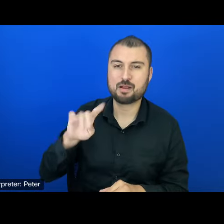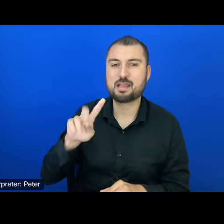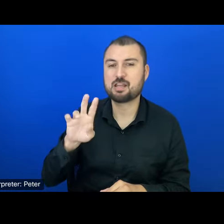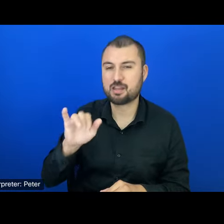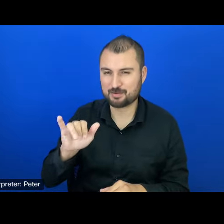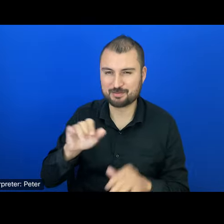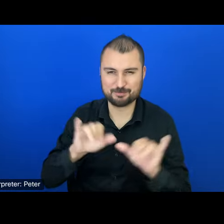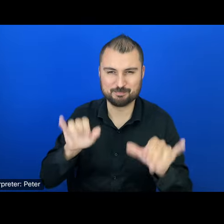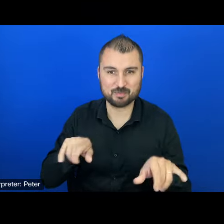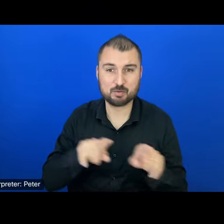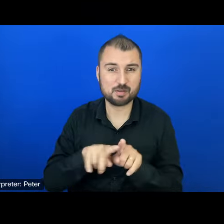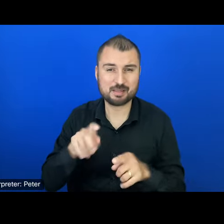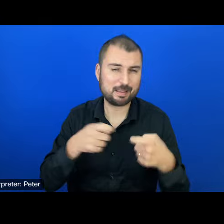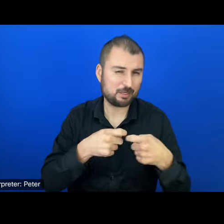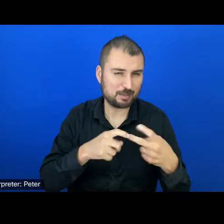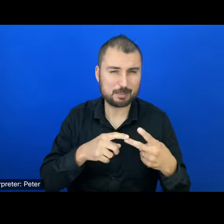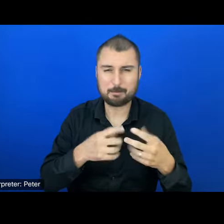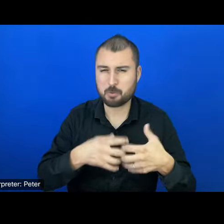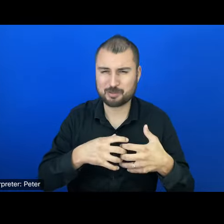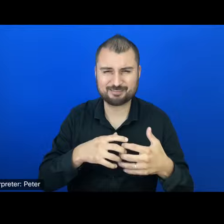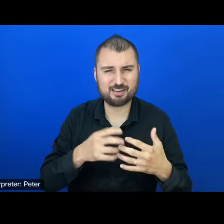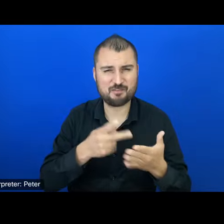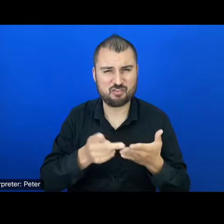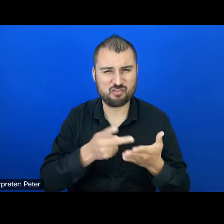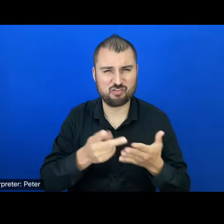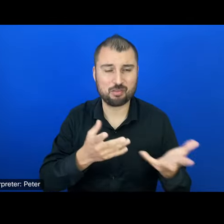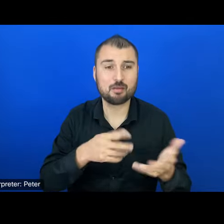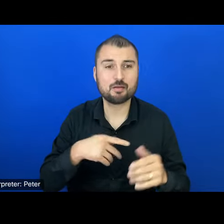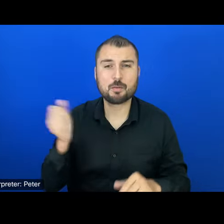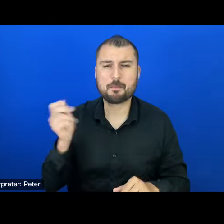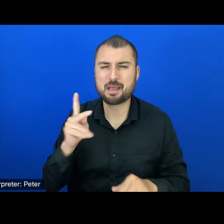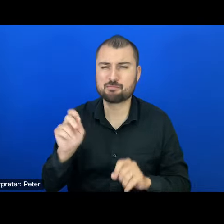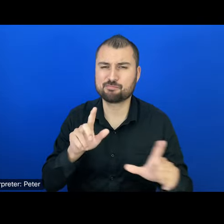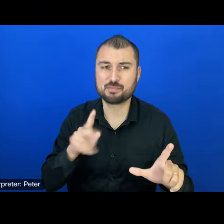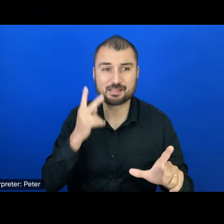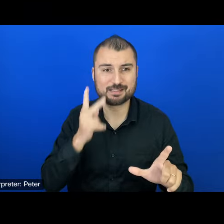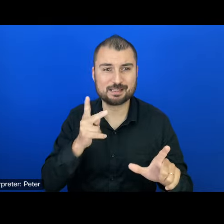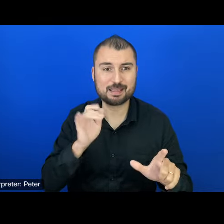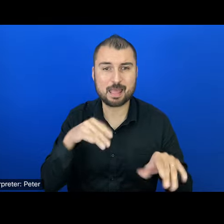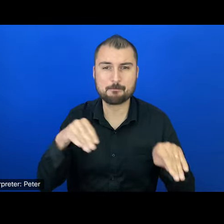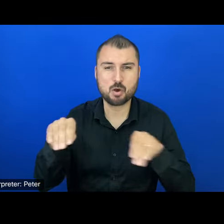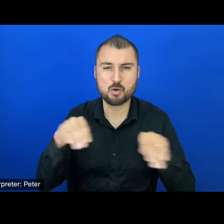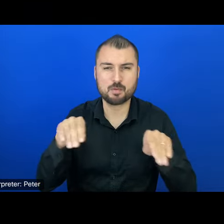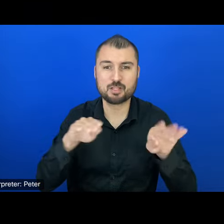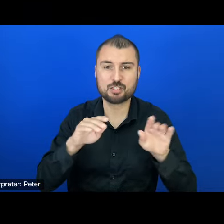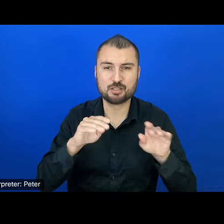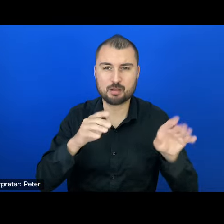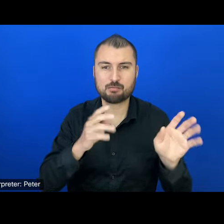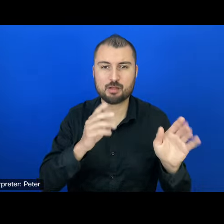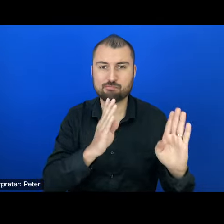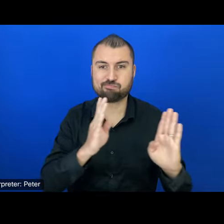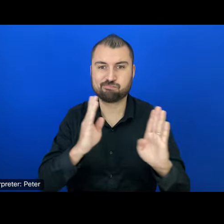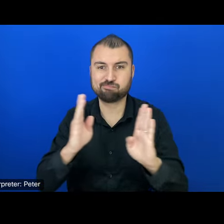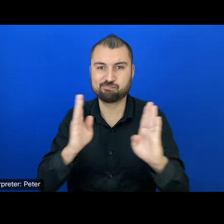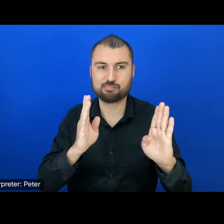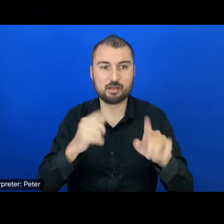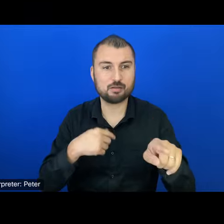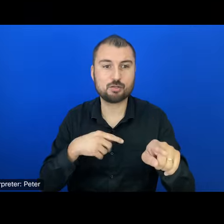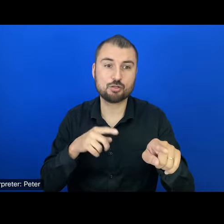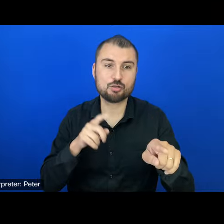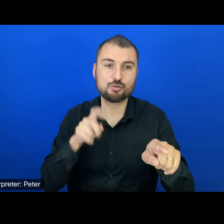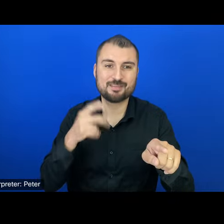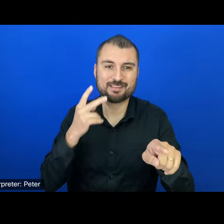failing. So if you'll go back a slide, you'll see a picture of that mobile shelving. I guess there it is. So we should have got somebody